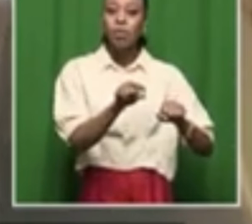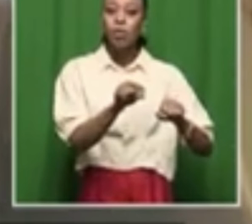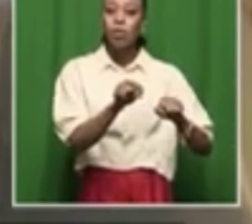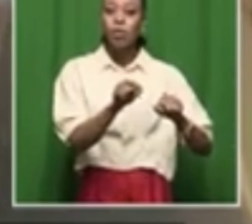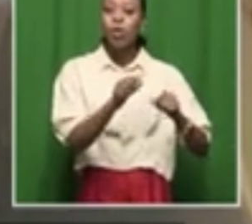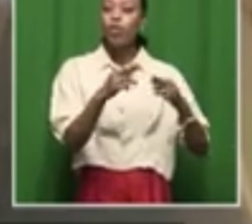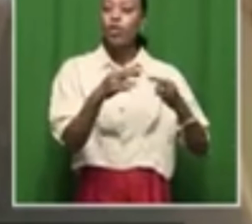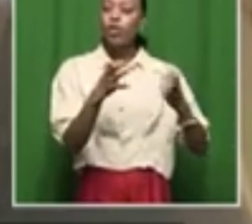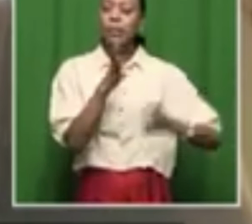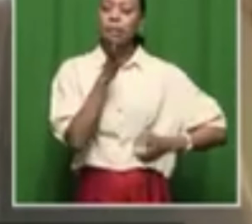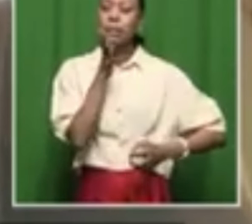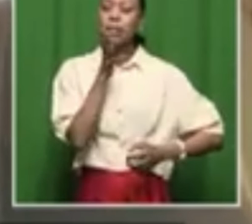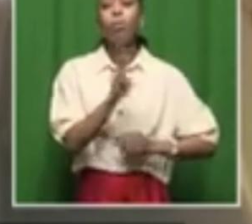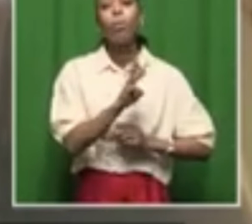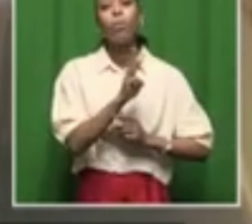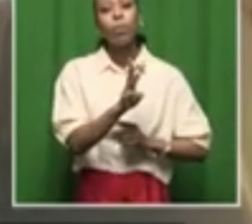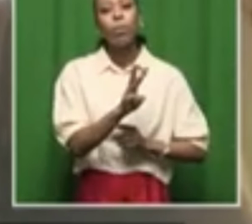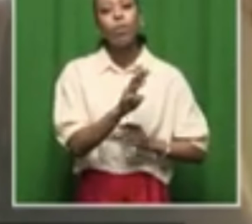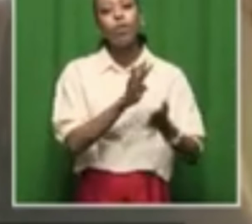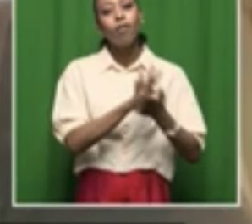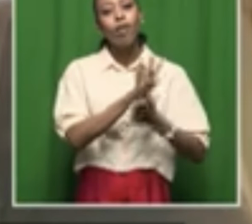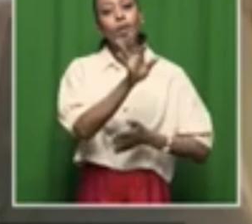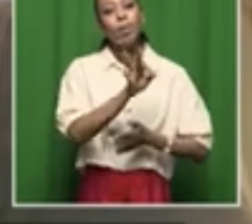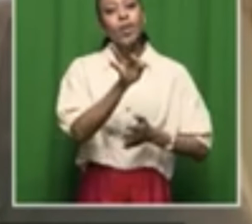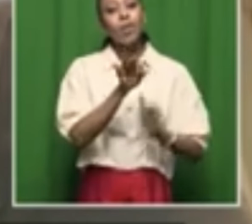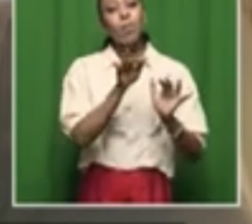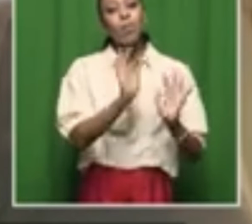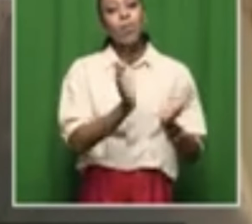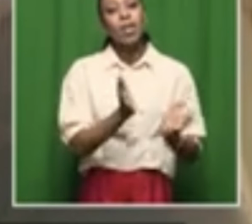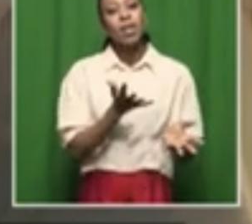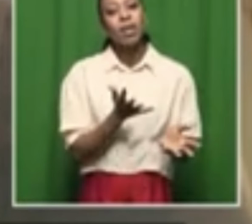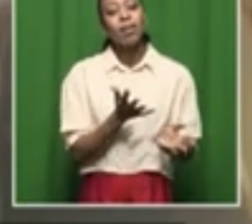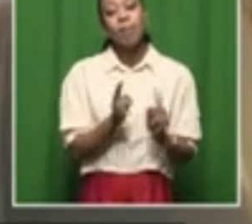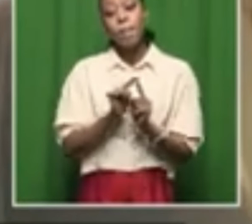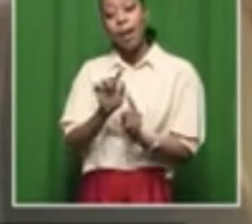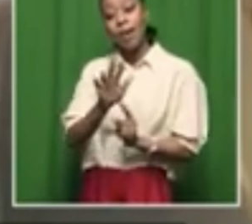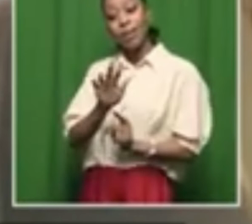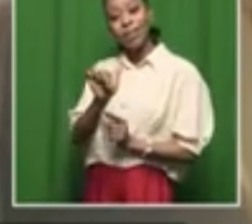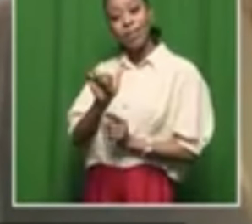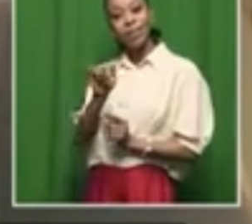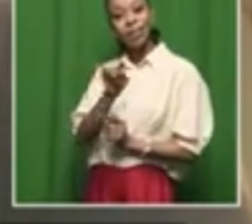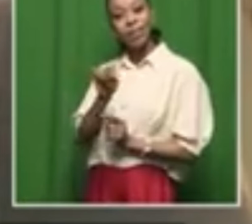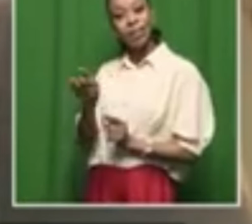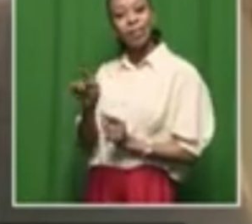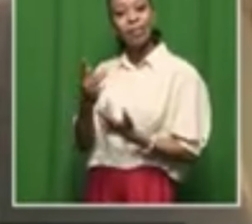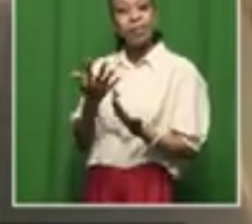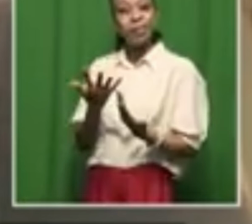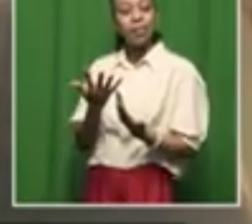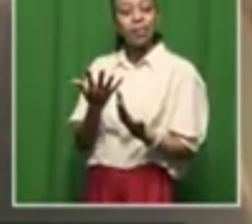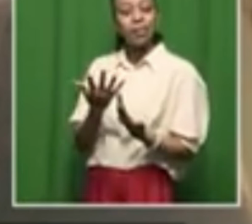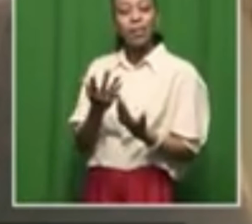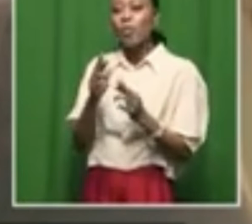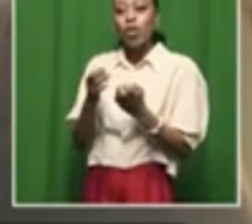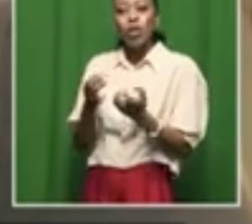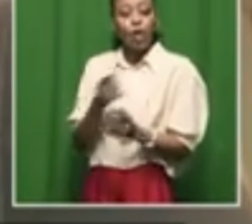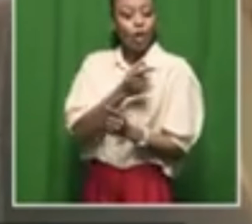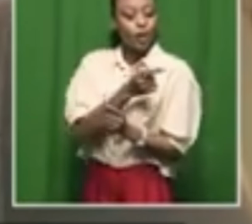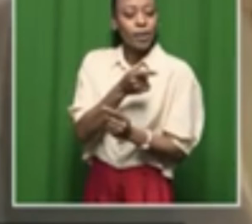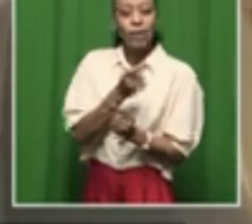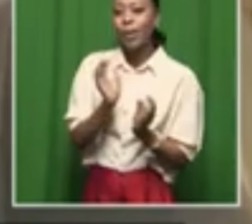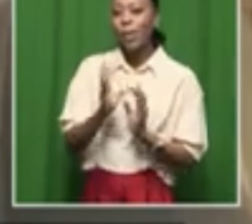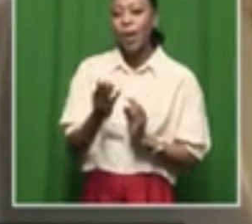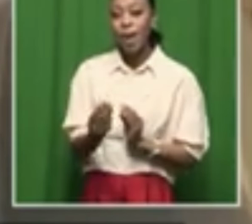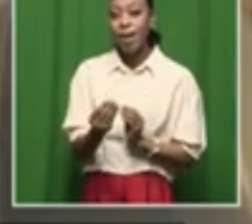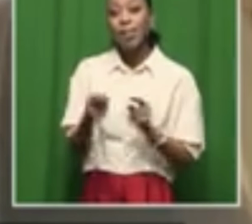huge resources for 14% of the population, but 86% of the population don't have those resources. Yeah. And